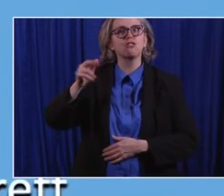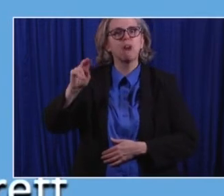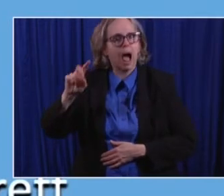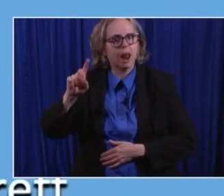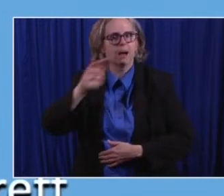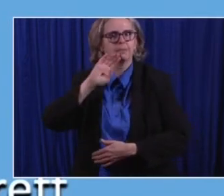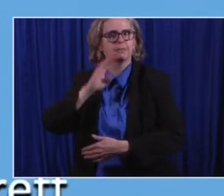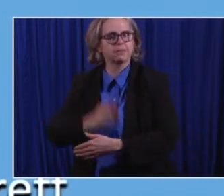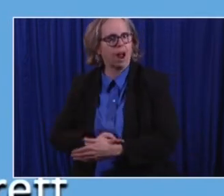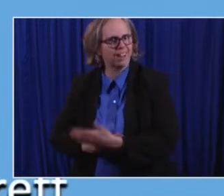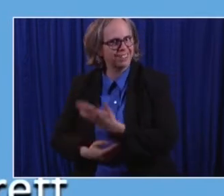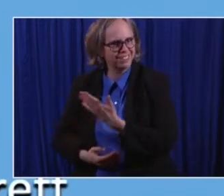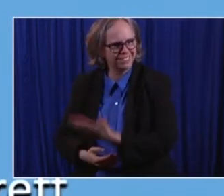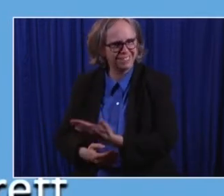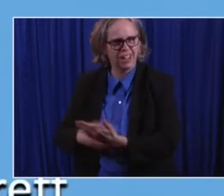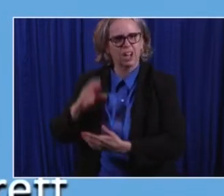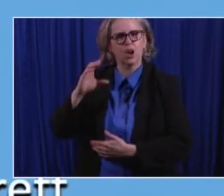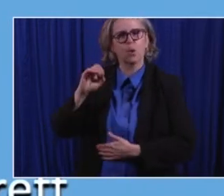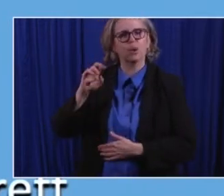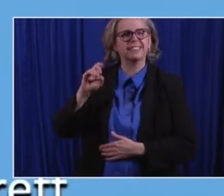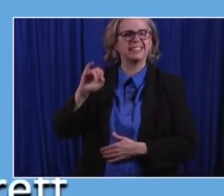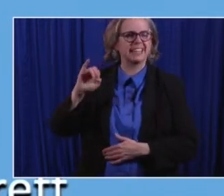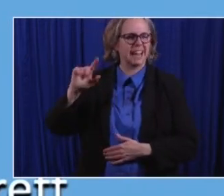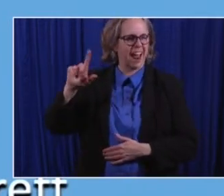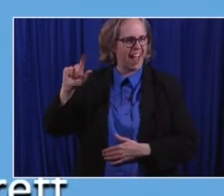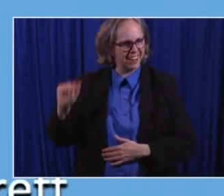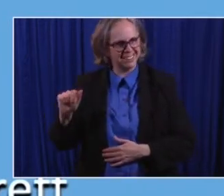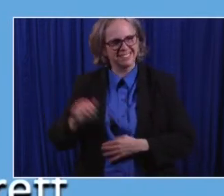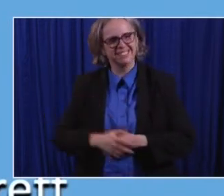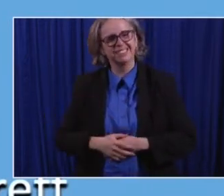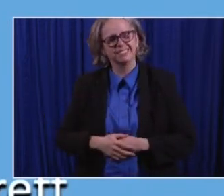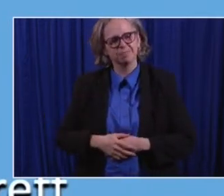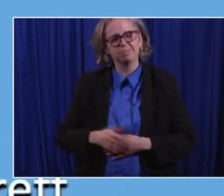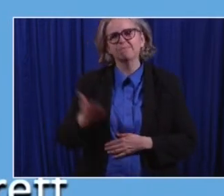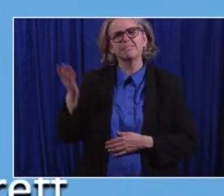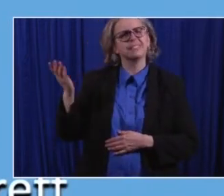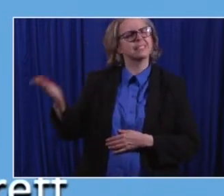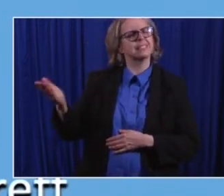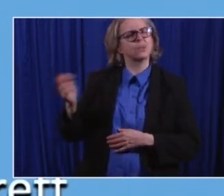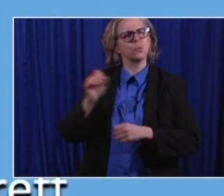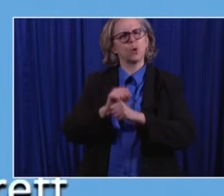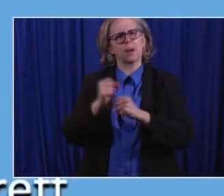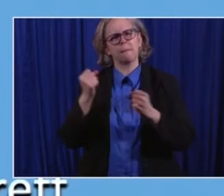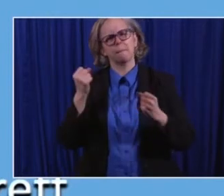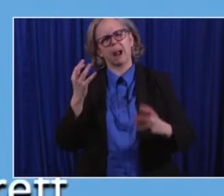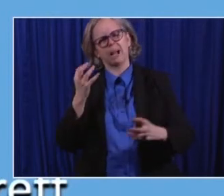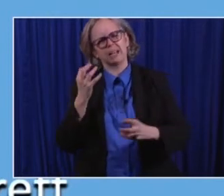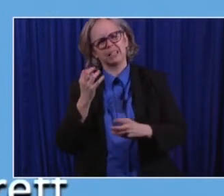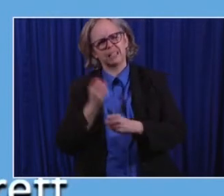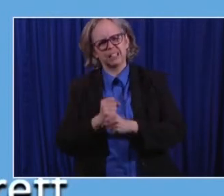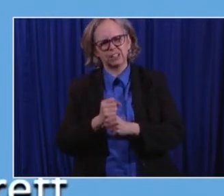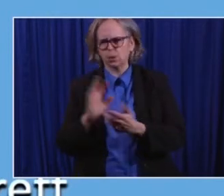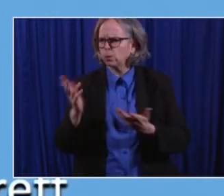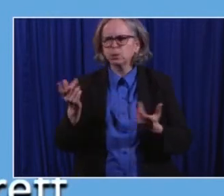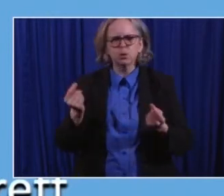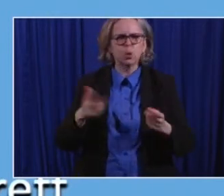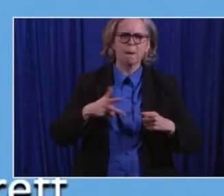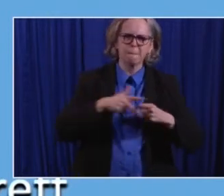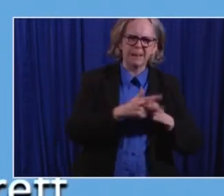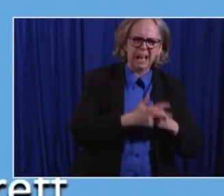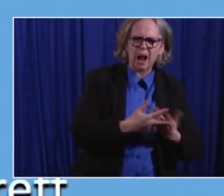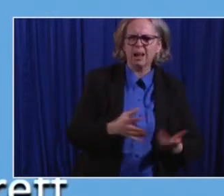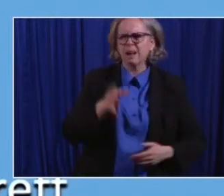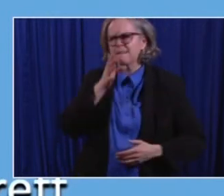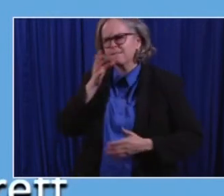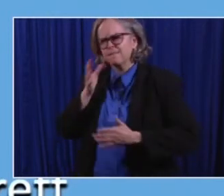Sherrod, Larry worked for many years at Delco as a millwright. He was also a gifted mechanic and a very hard-working farmer.